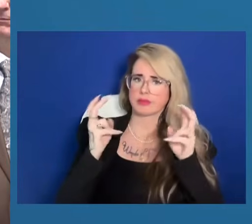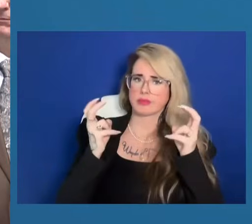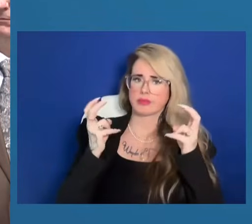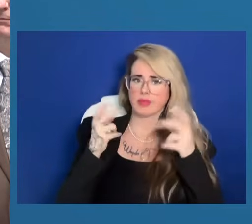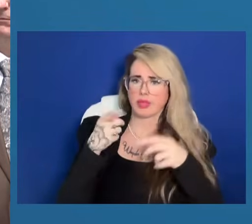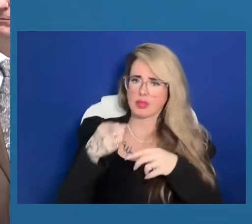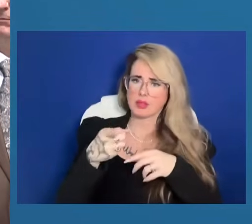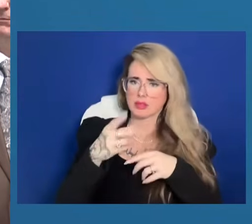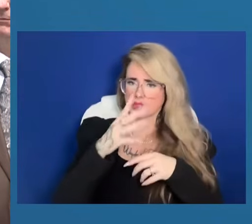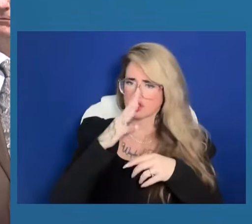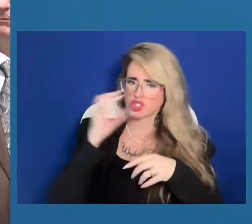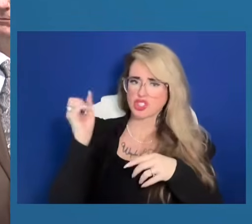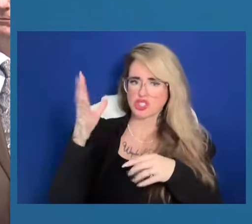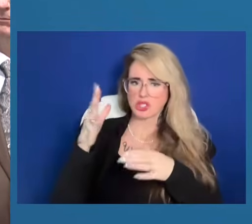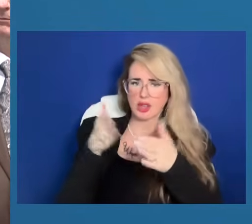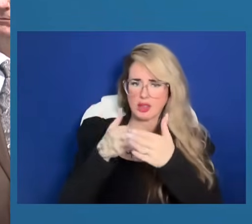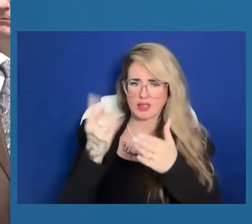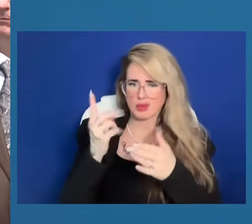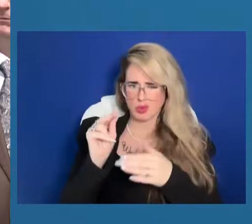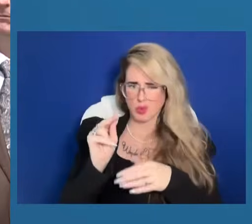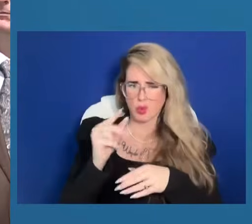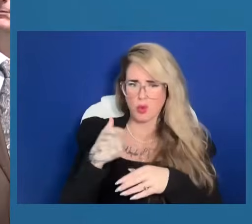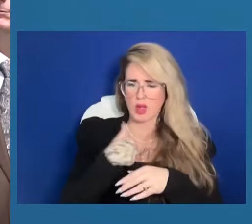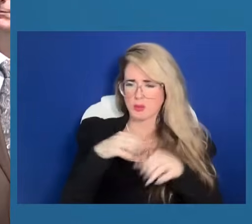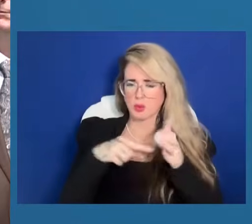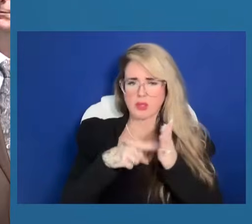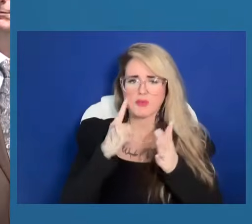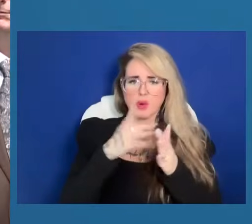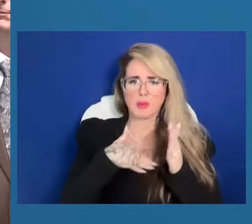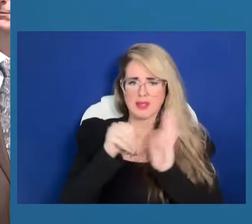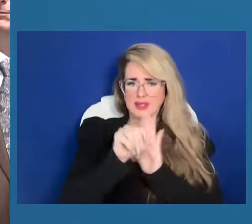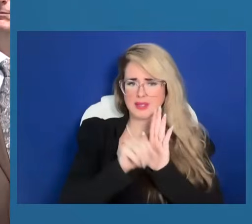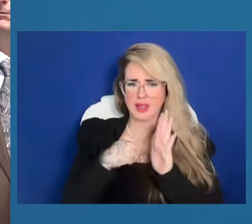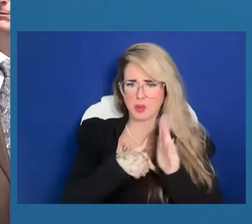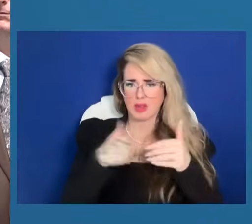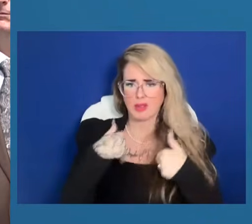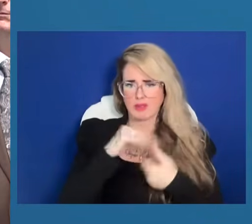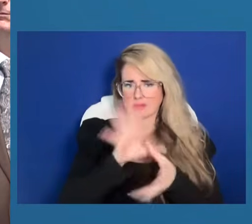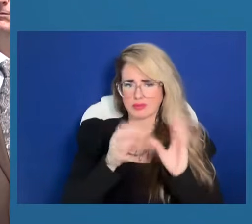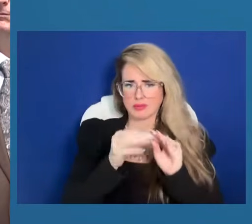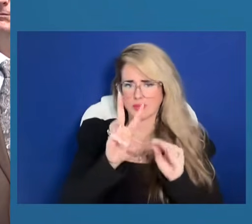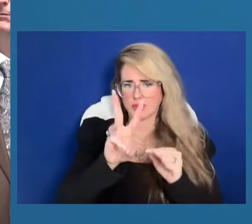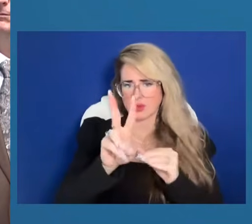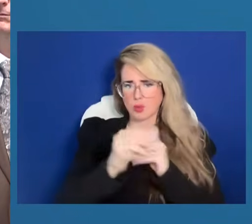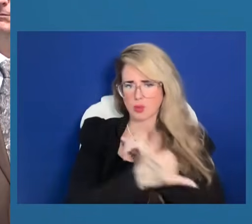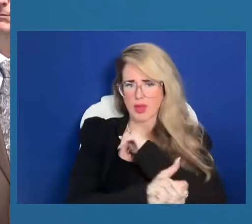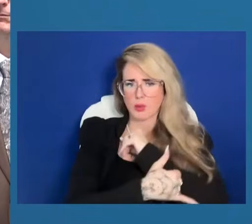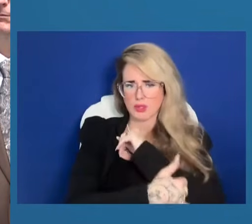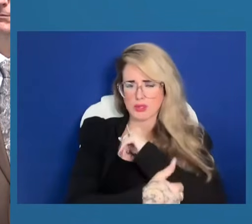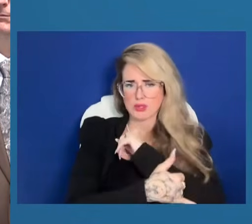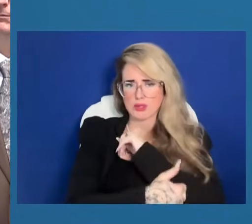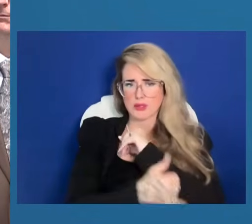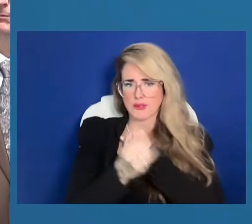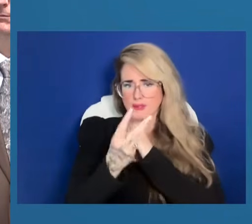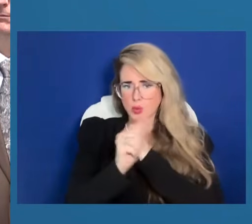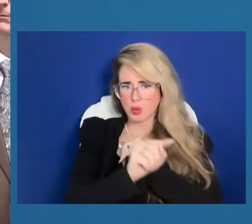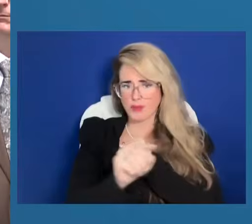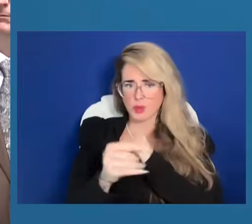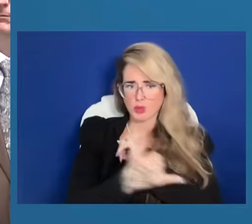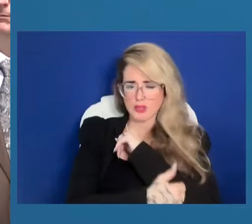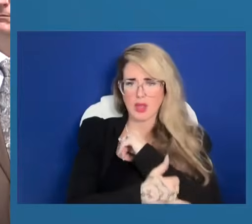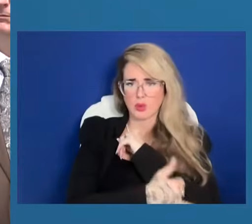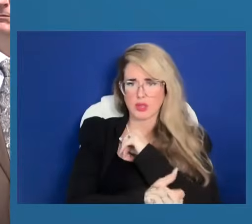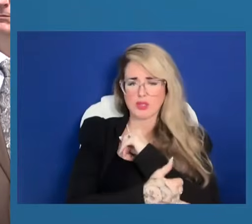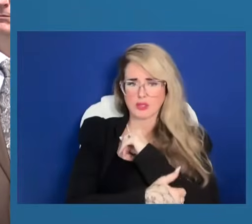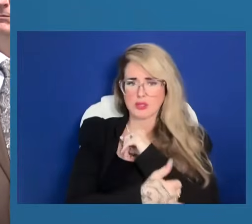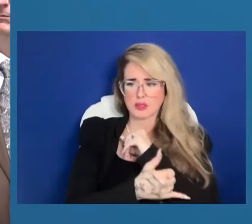I'm doing this for my state. We have 62 counties, and a few of them, and you'd